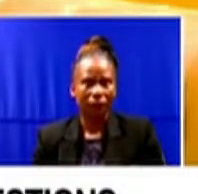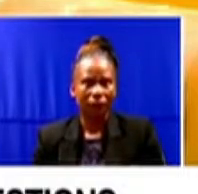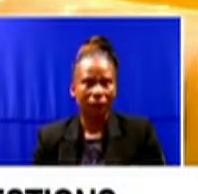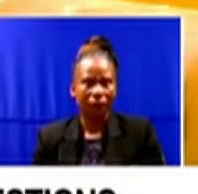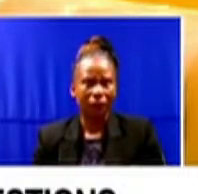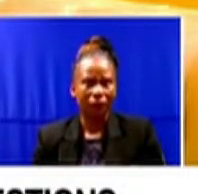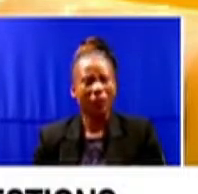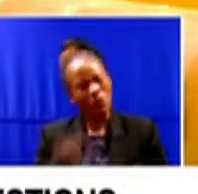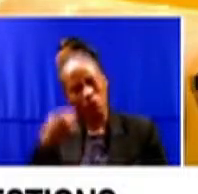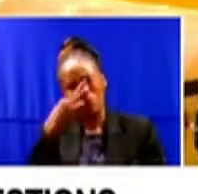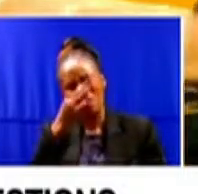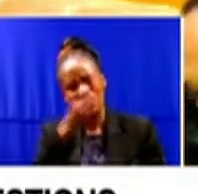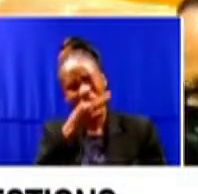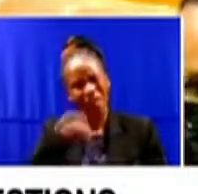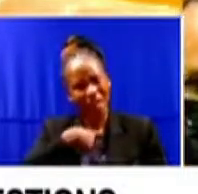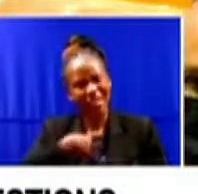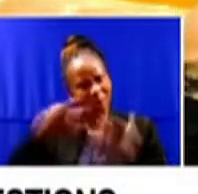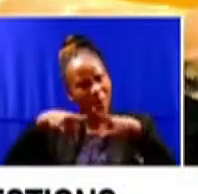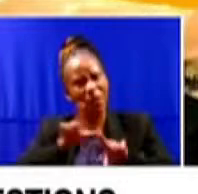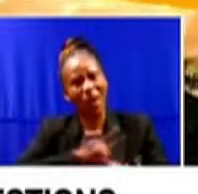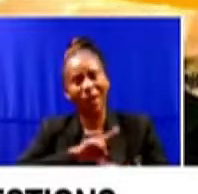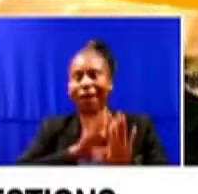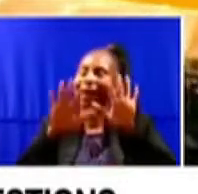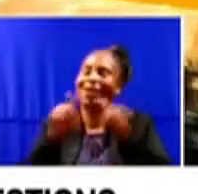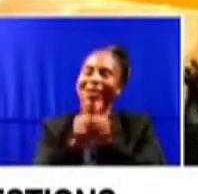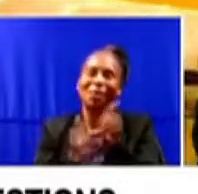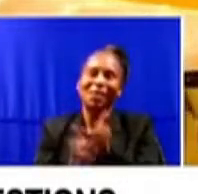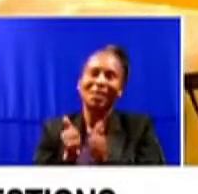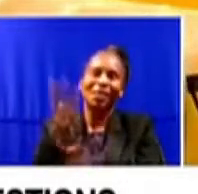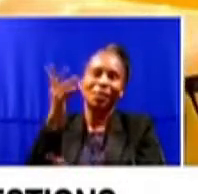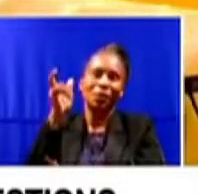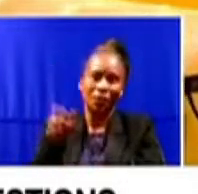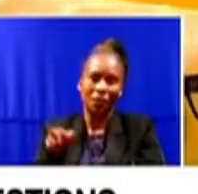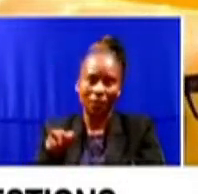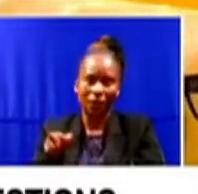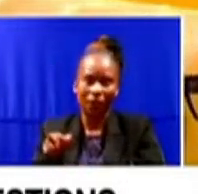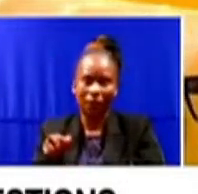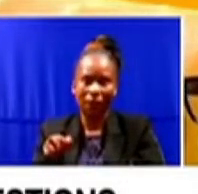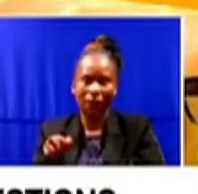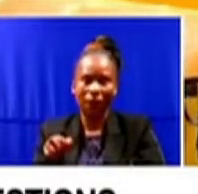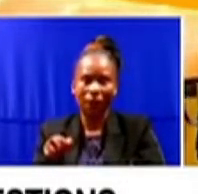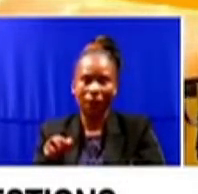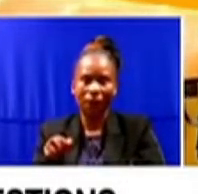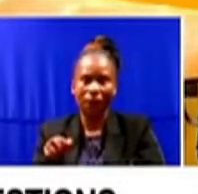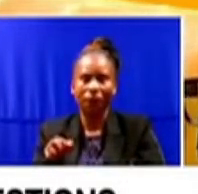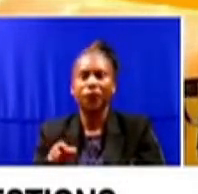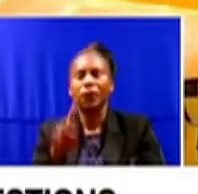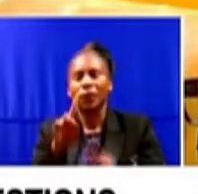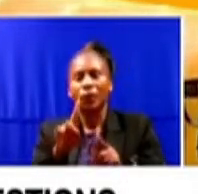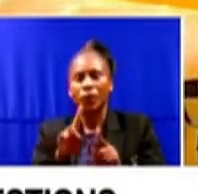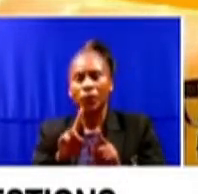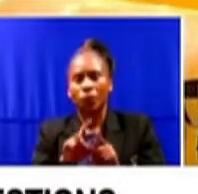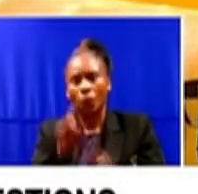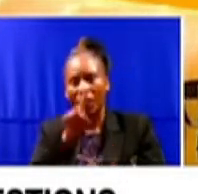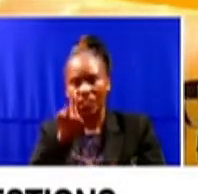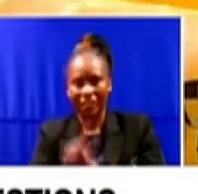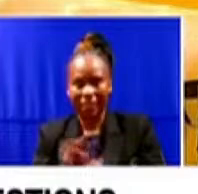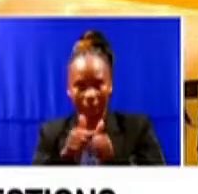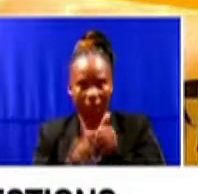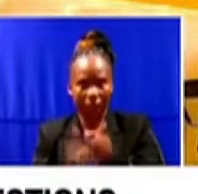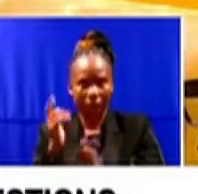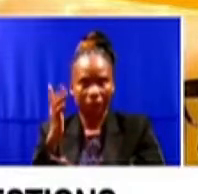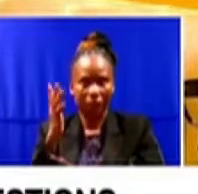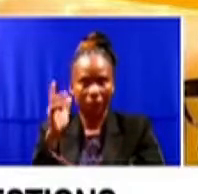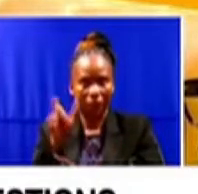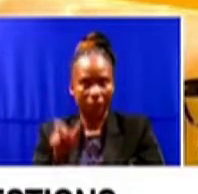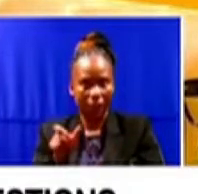Chairperson, Deputy Speaker. When coming to you to the question, Deputy Speaker, I think that there is issue